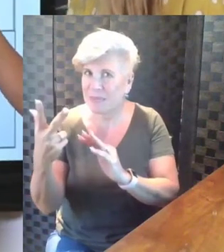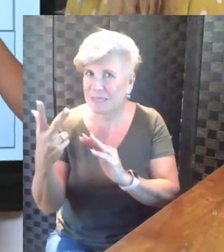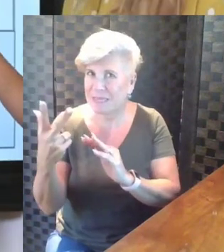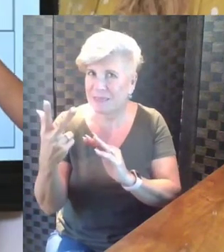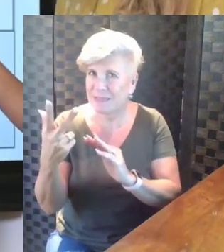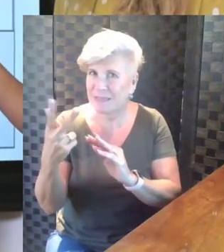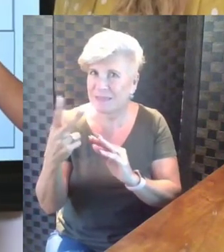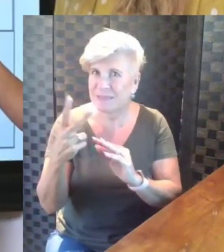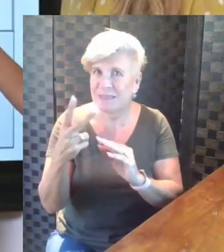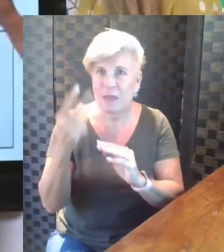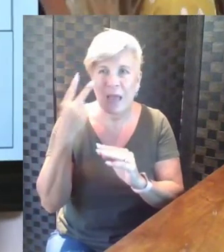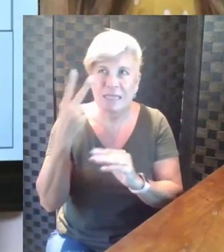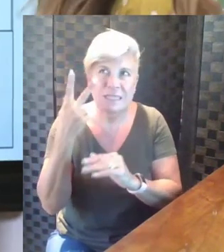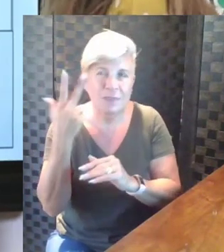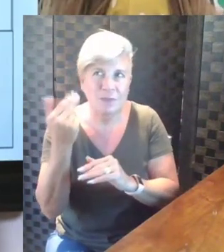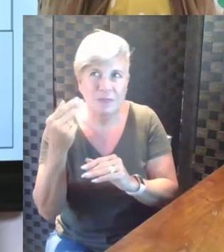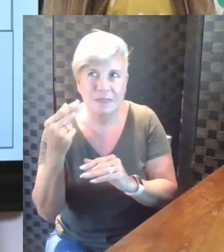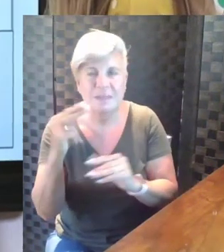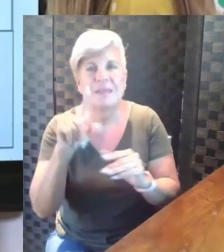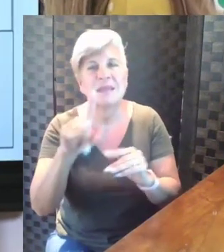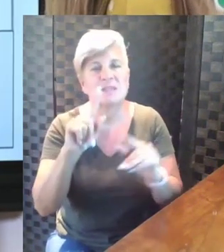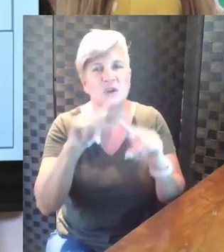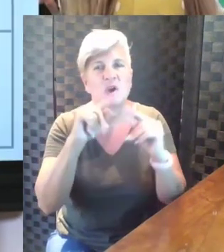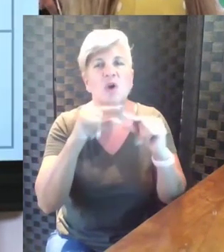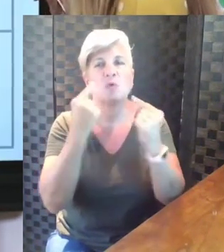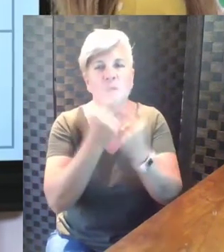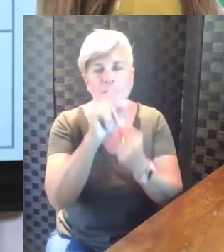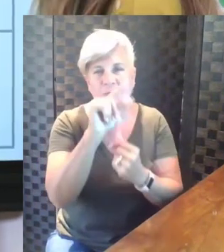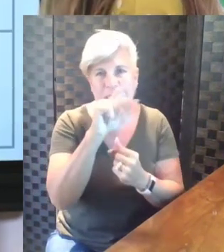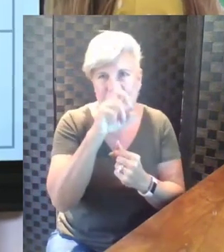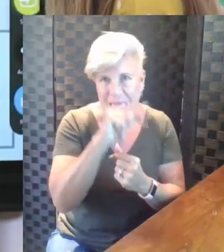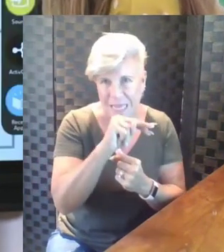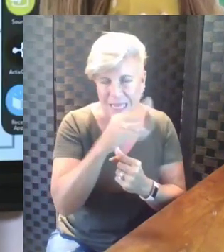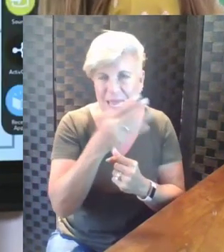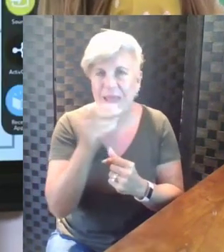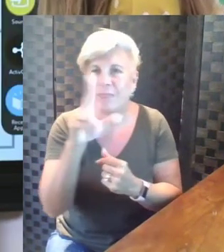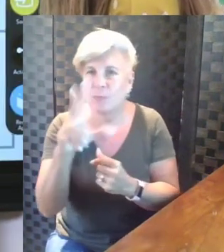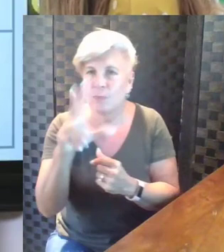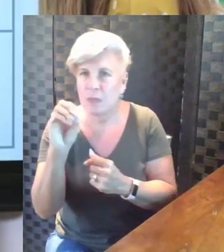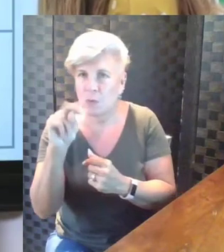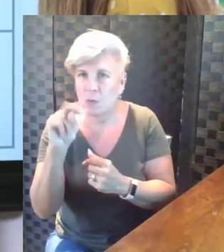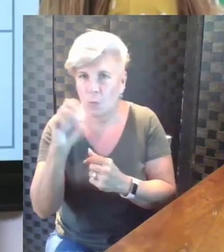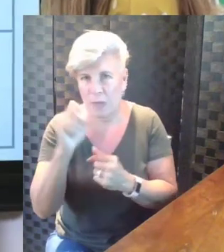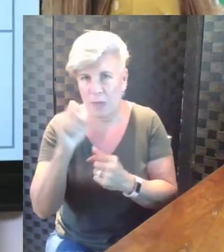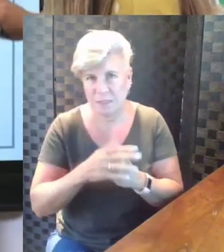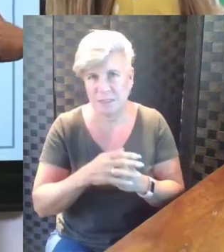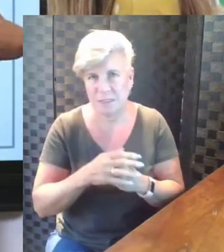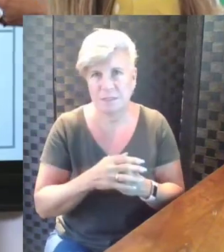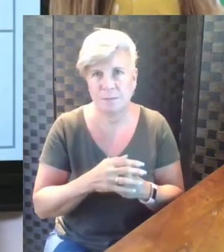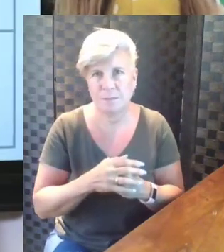of 10 plus 3 more 1s. All right, let's look at the next one.